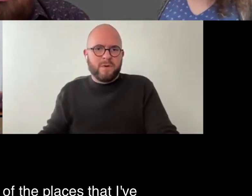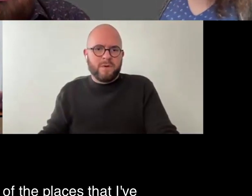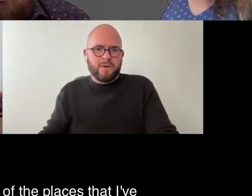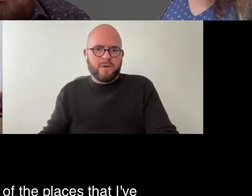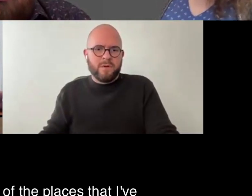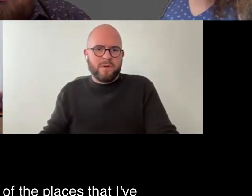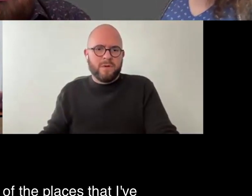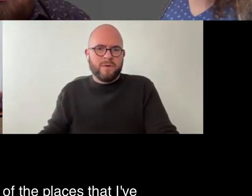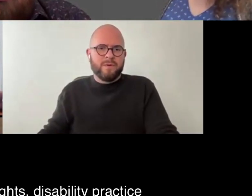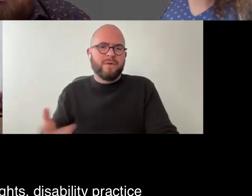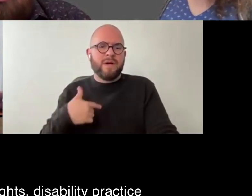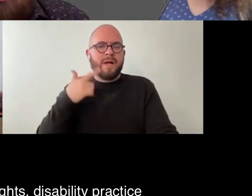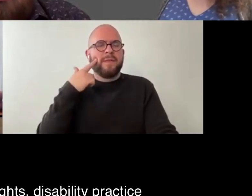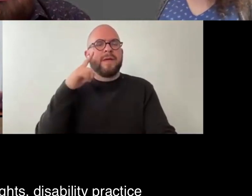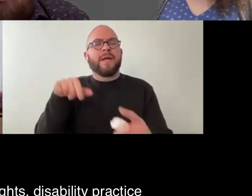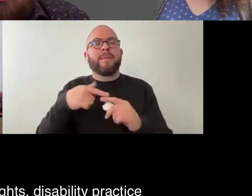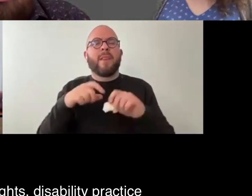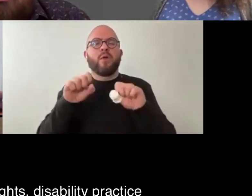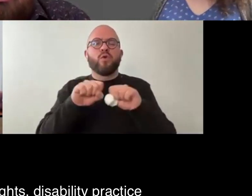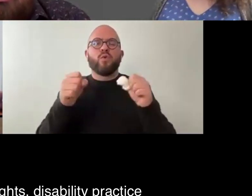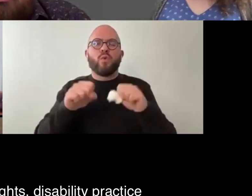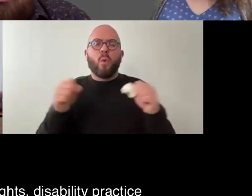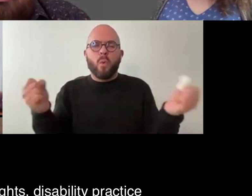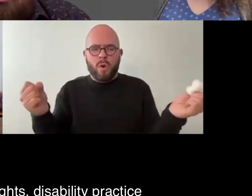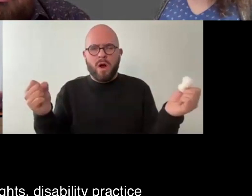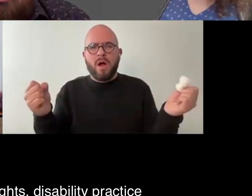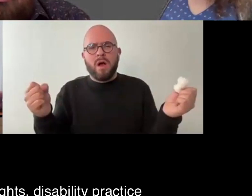Torah of allowing